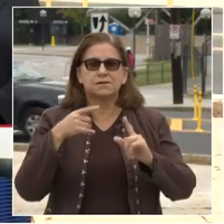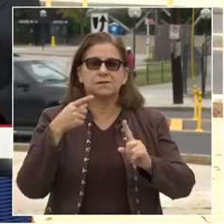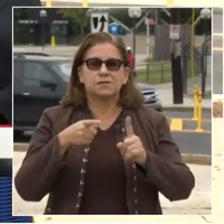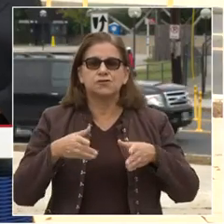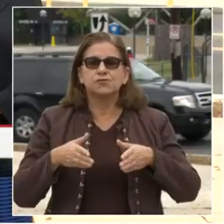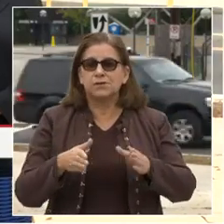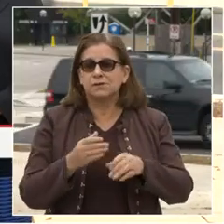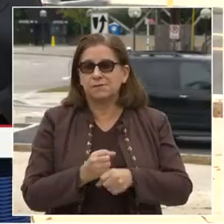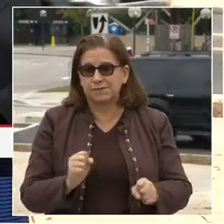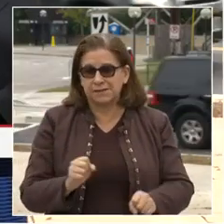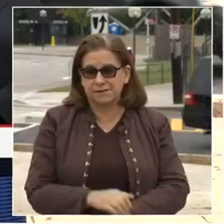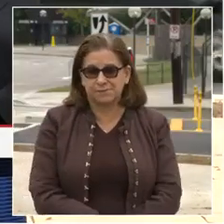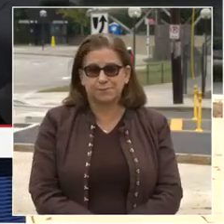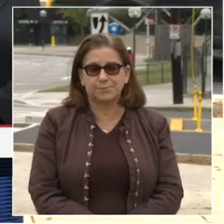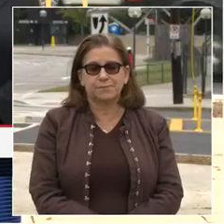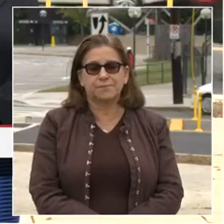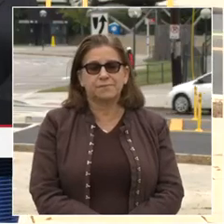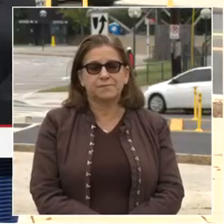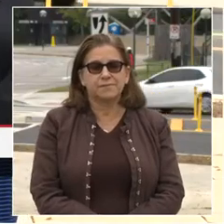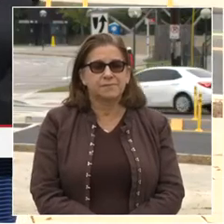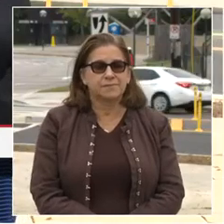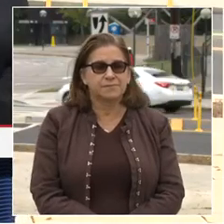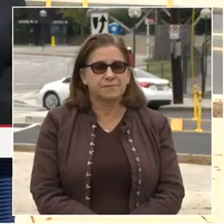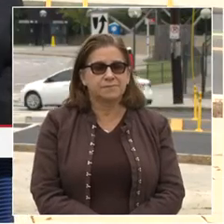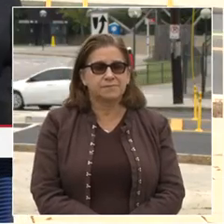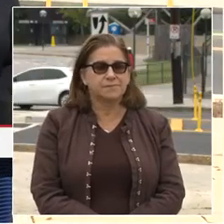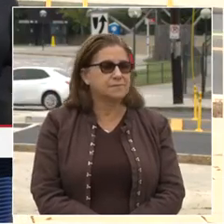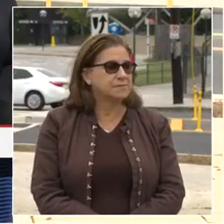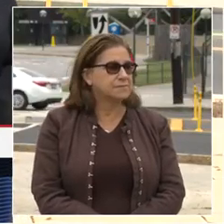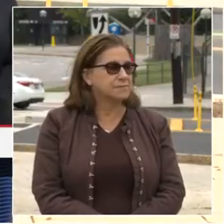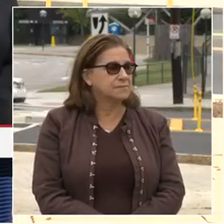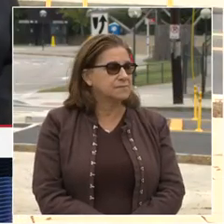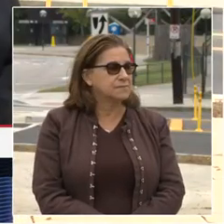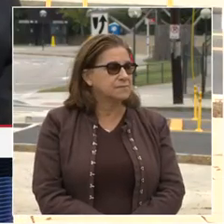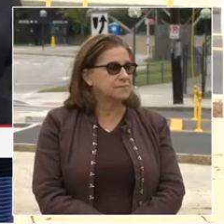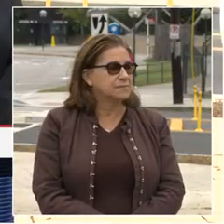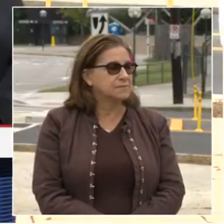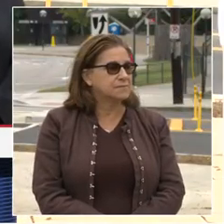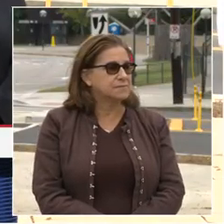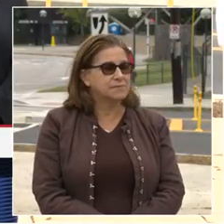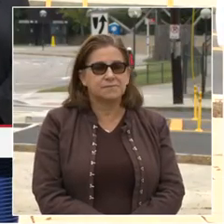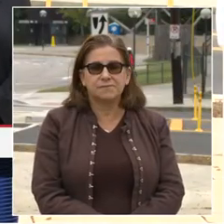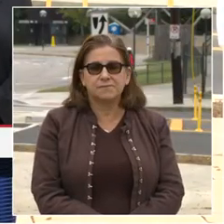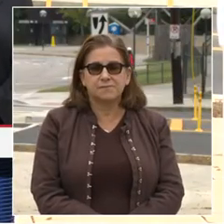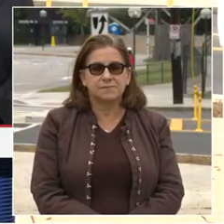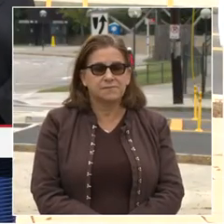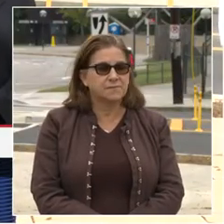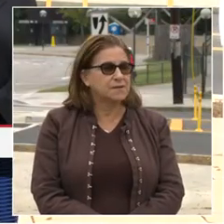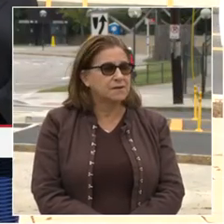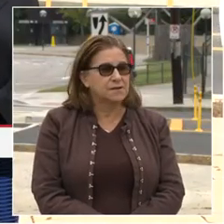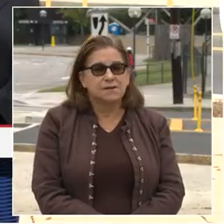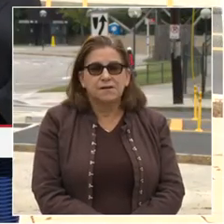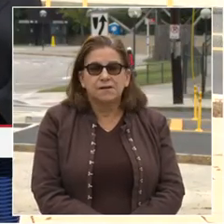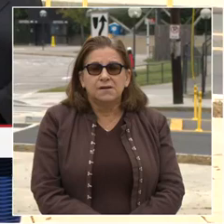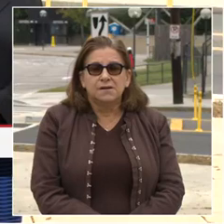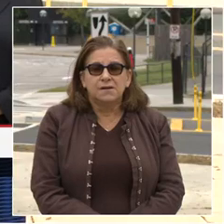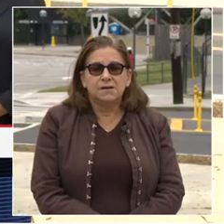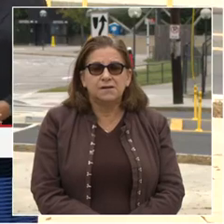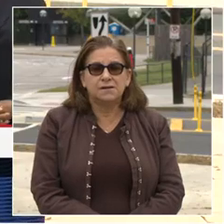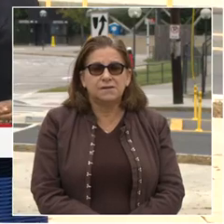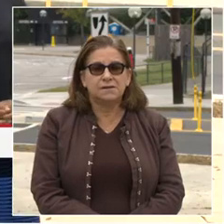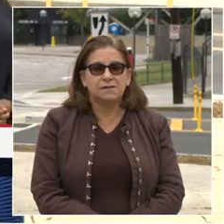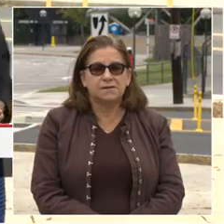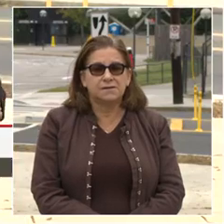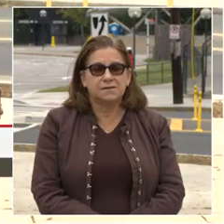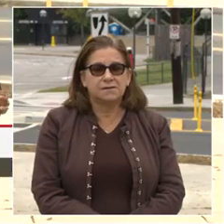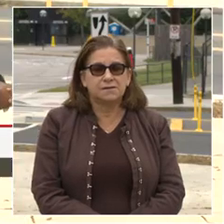and important job is. I look at this. Okay. Go ahead. Anyway, I look at this this barrier here in the middle